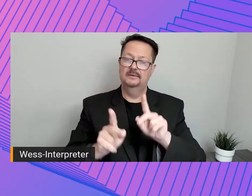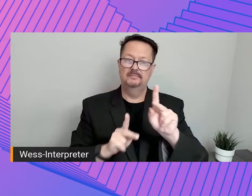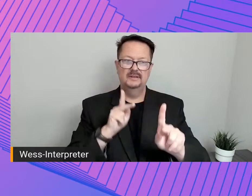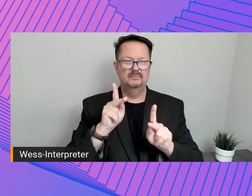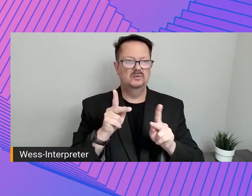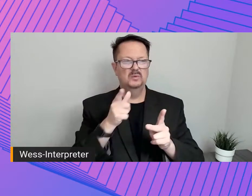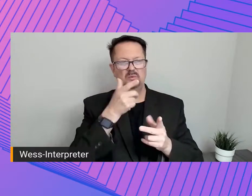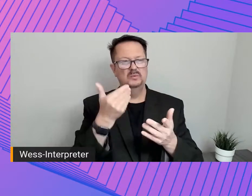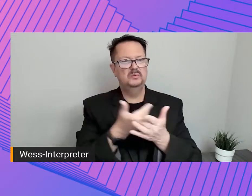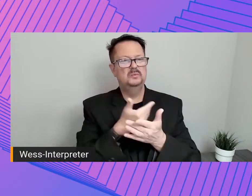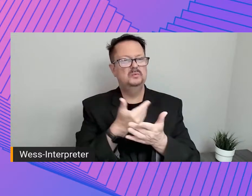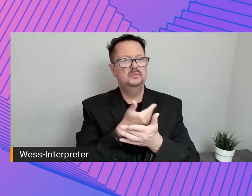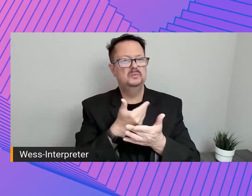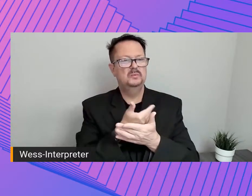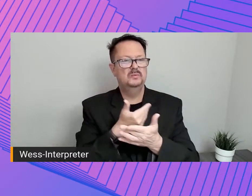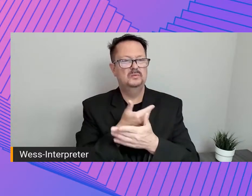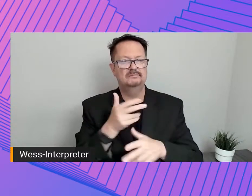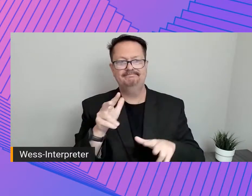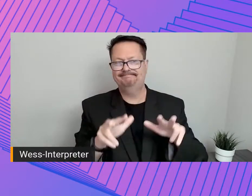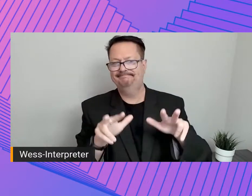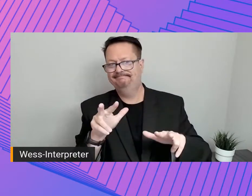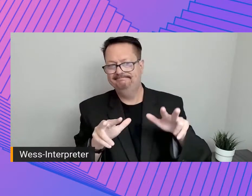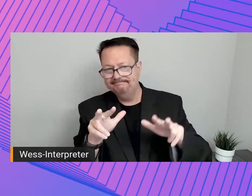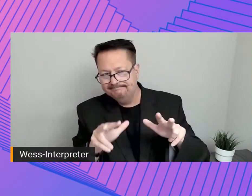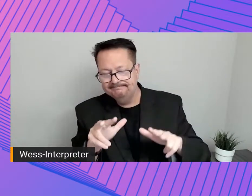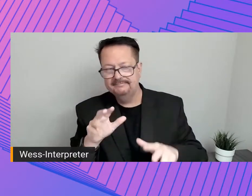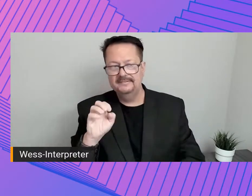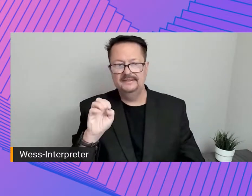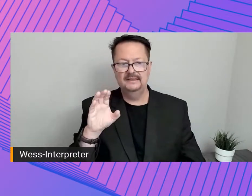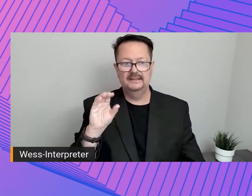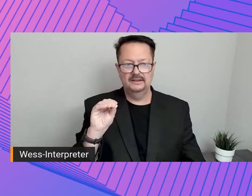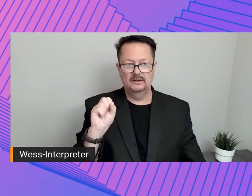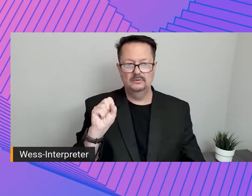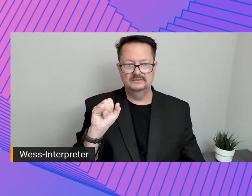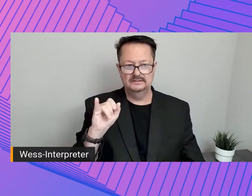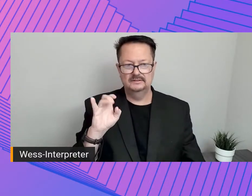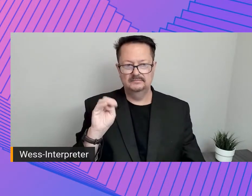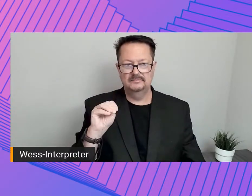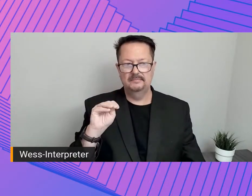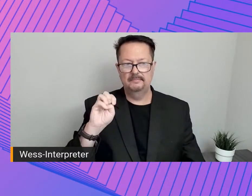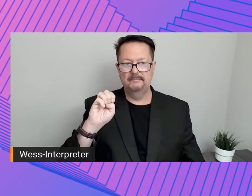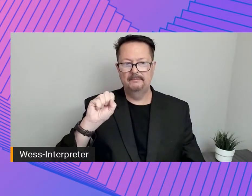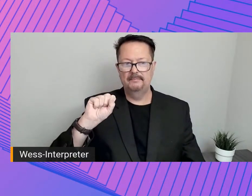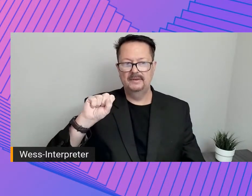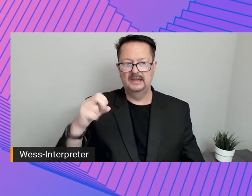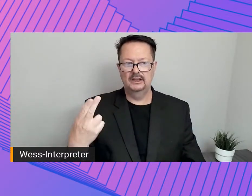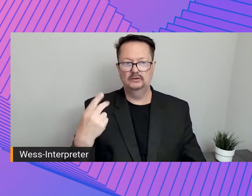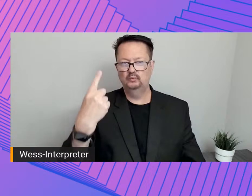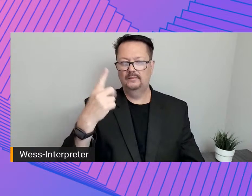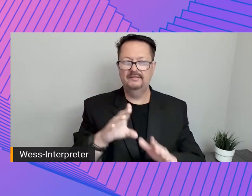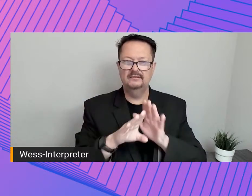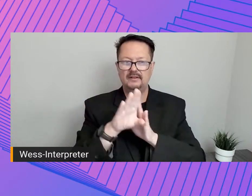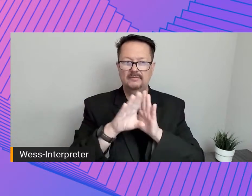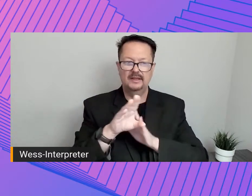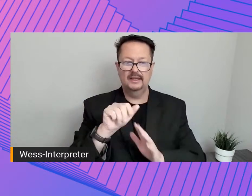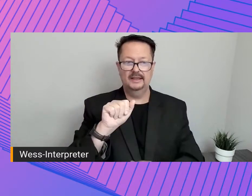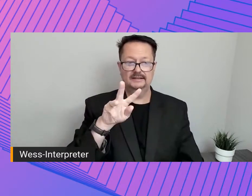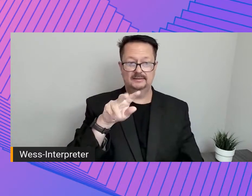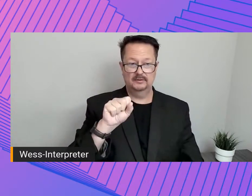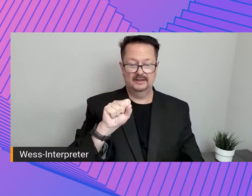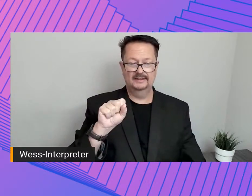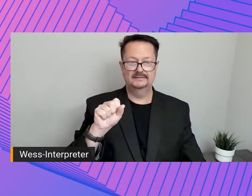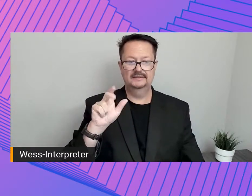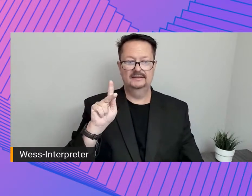newer to the AWS ecosystem. And we're going to start off with Mesh, one of the developer advocates, and AWS hero Casey